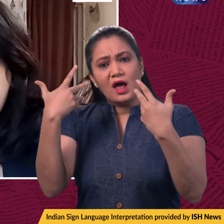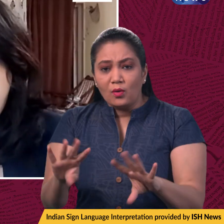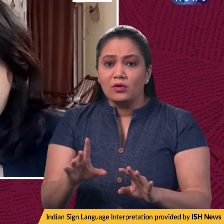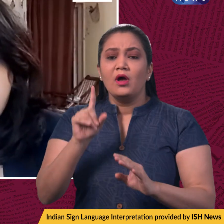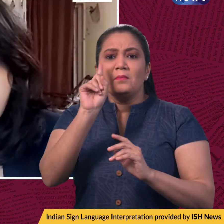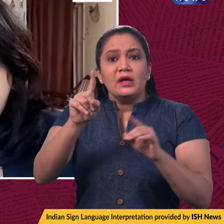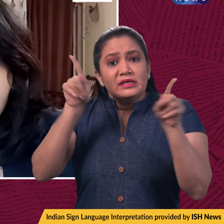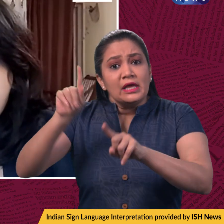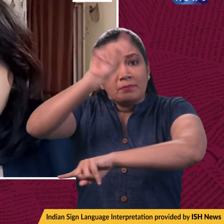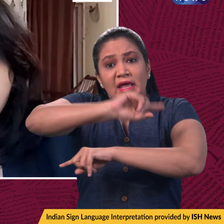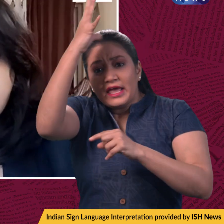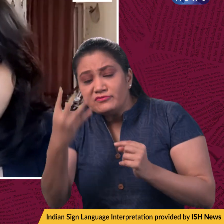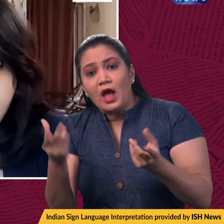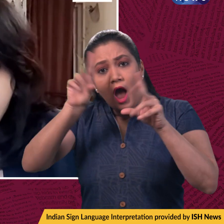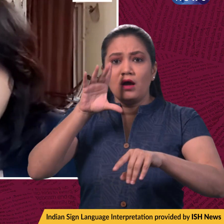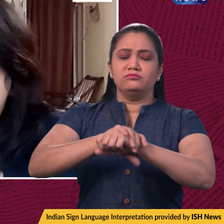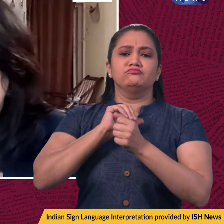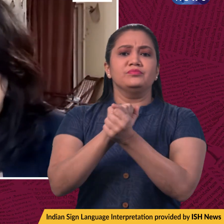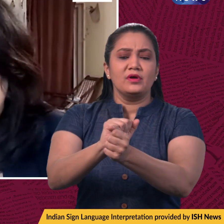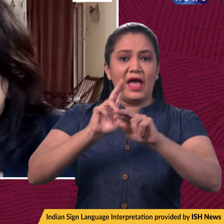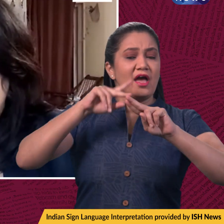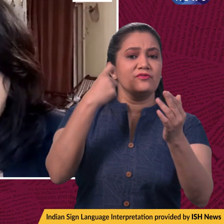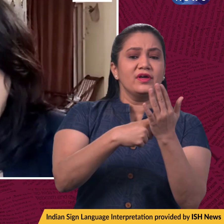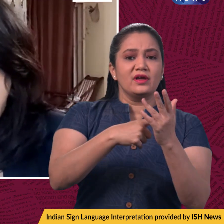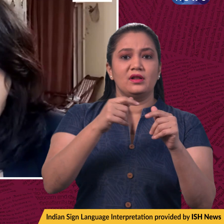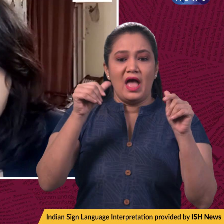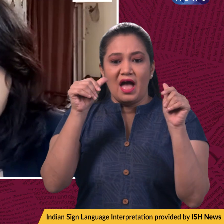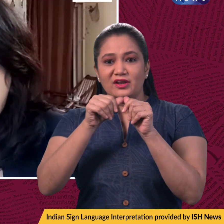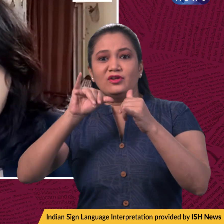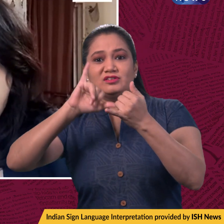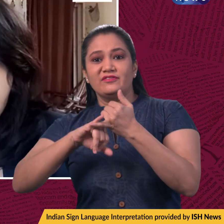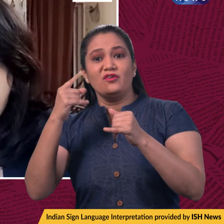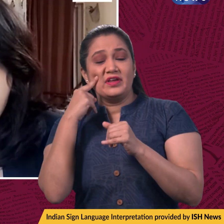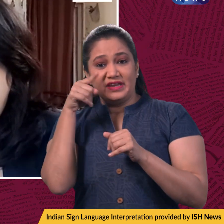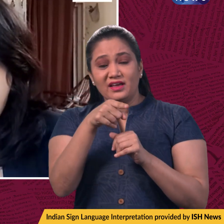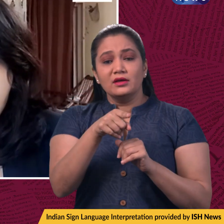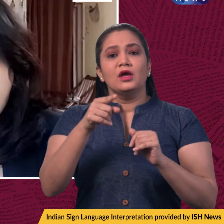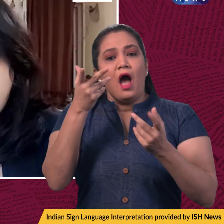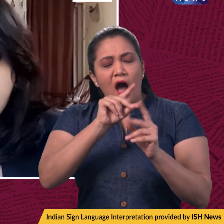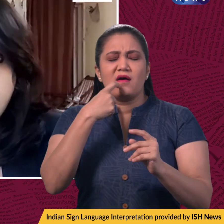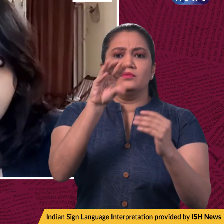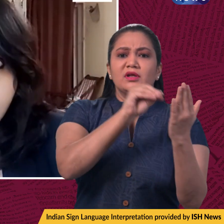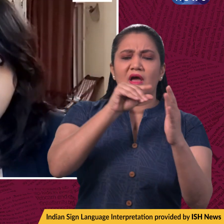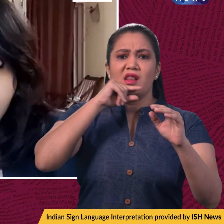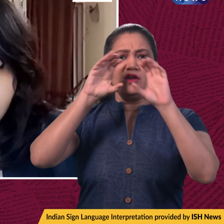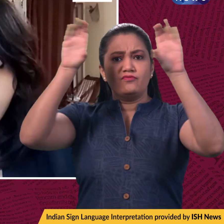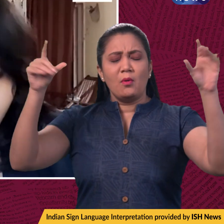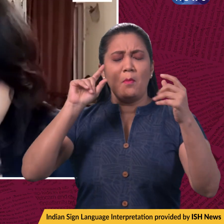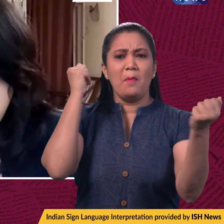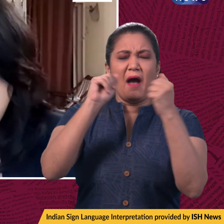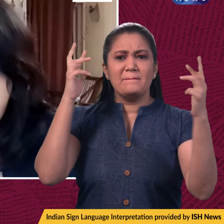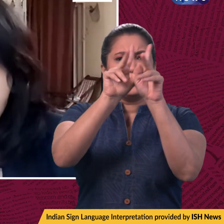he was arrested on the same day on the basis of an FIR filed by the Archaeological Survey of India in connection with the Red